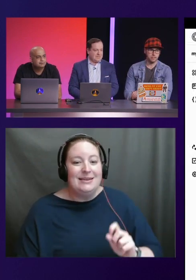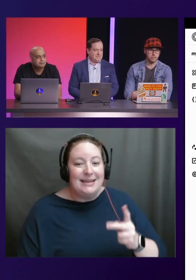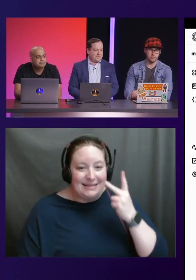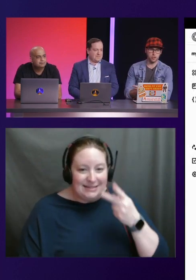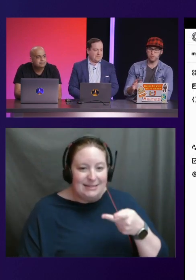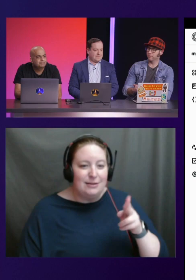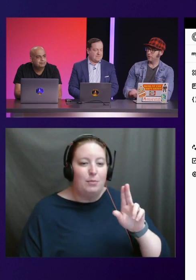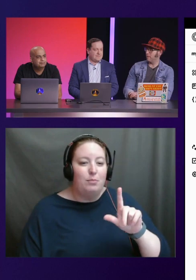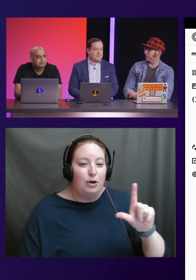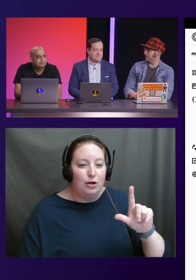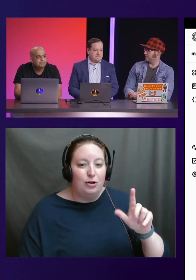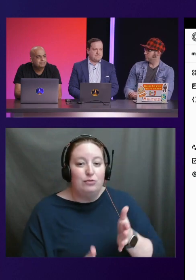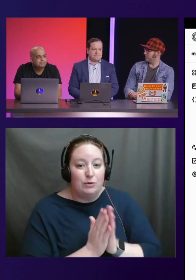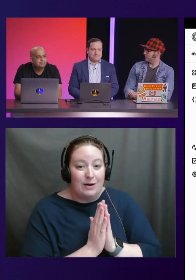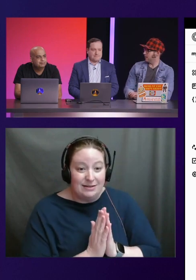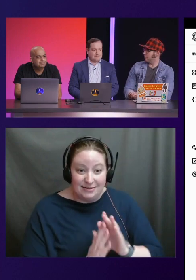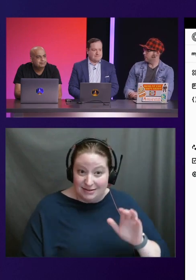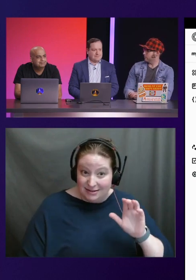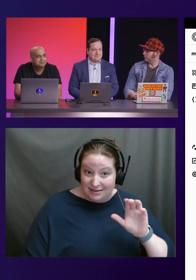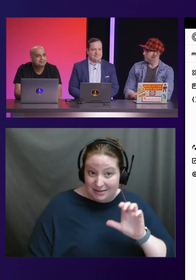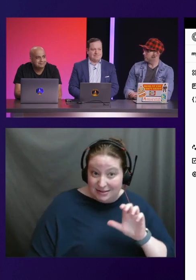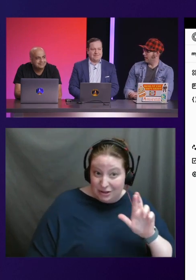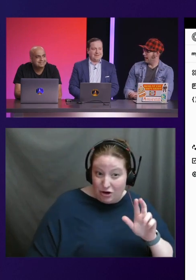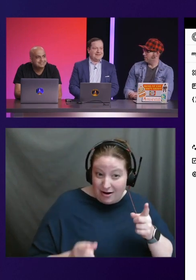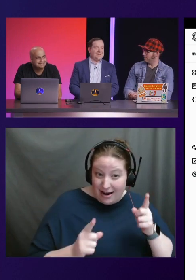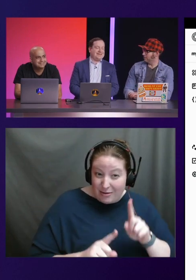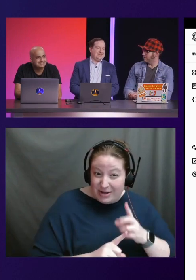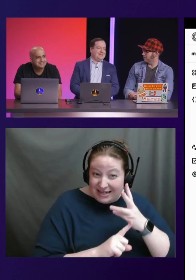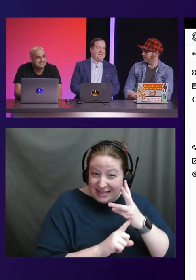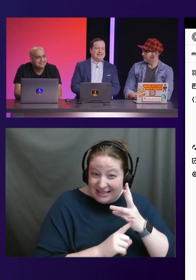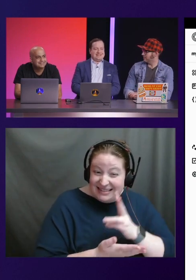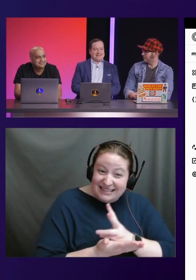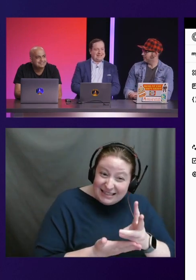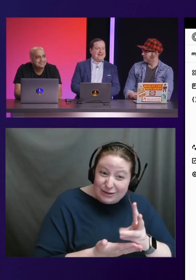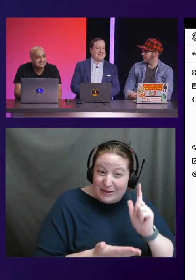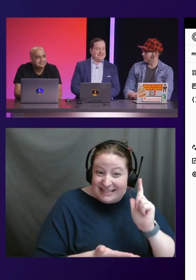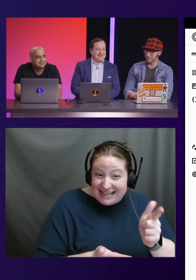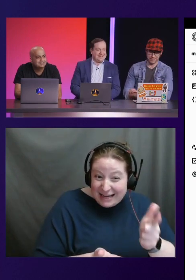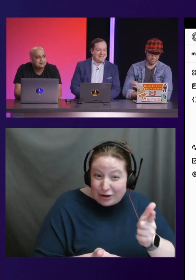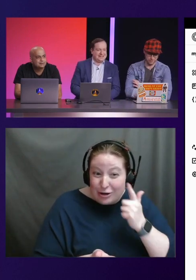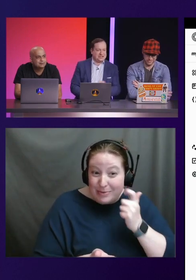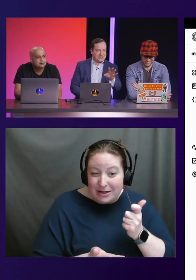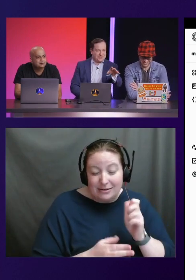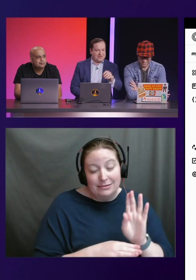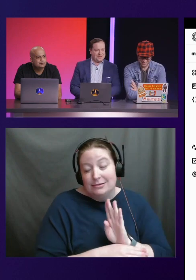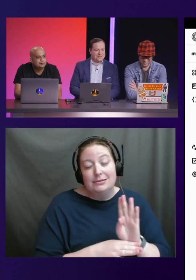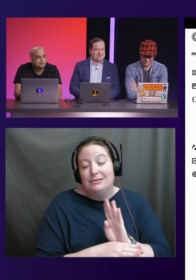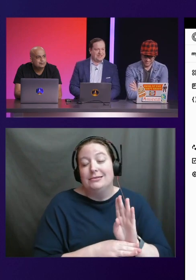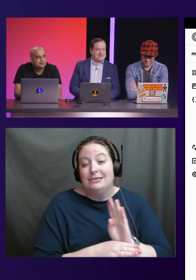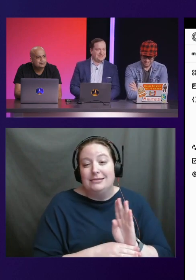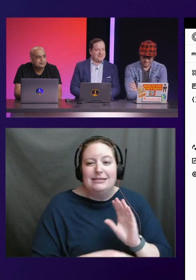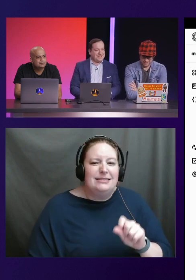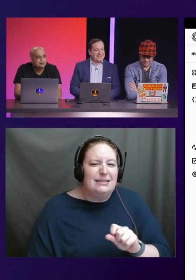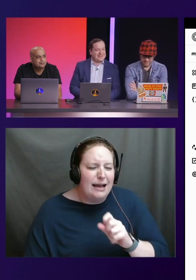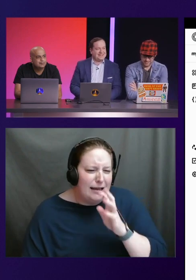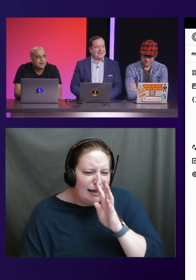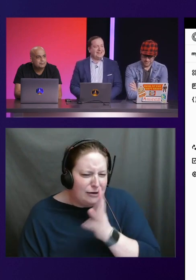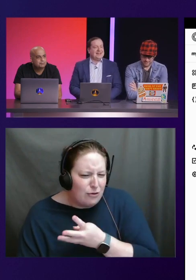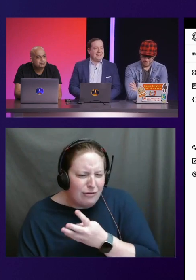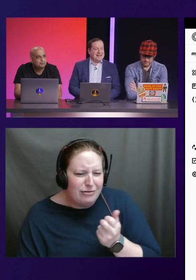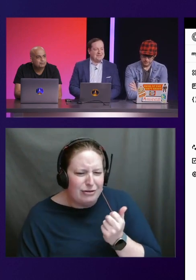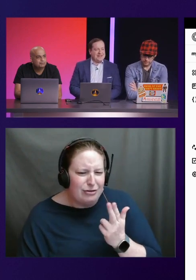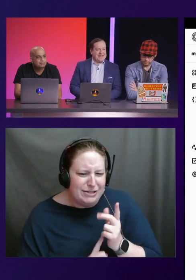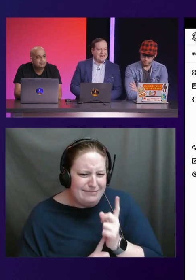go here. Is this code review happening 6 weeks later because you were just slammed and you couldn't get any? Exactly, yeah. Just ignore the 13 minutes ago thing on